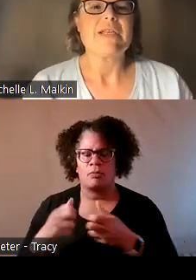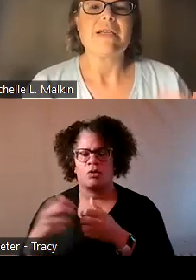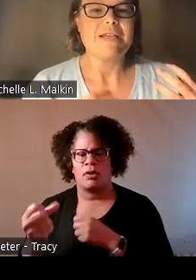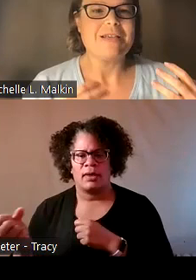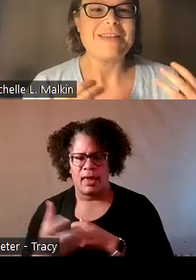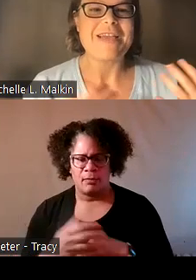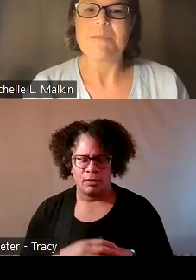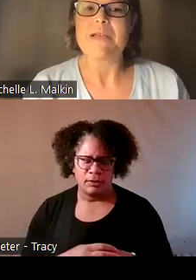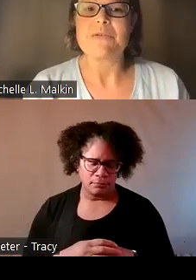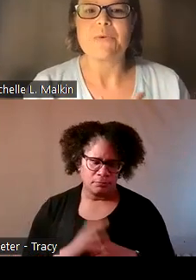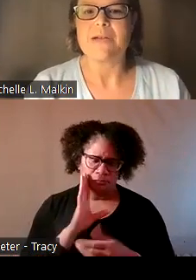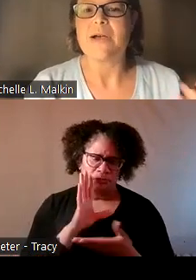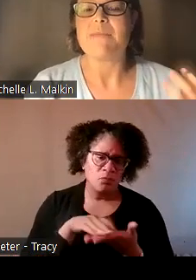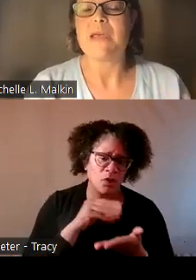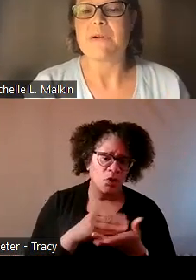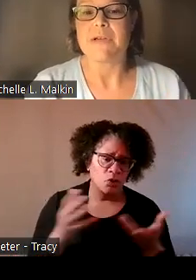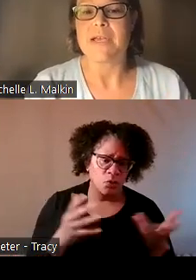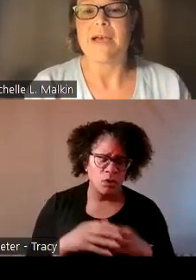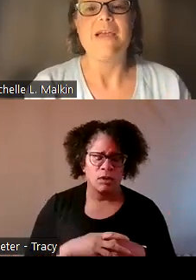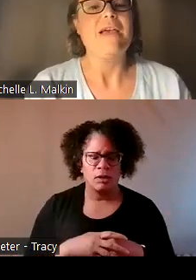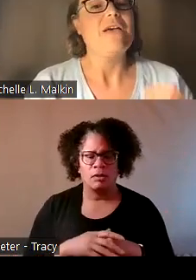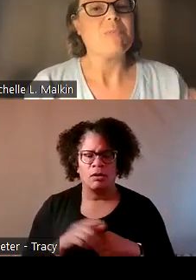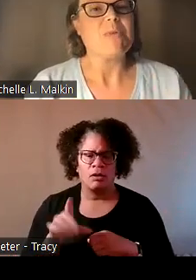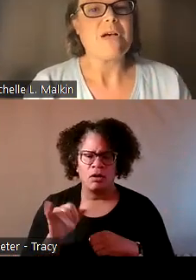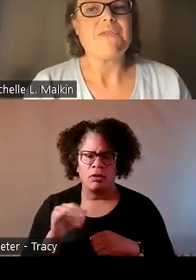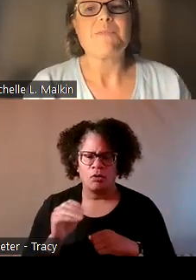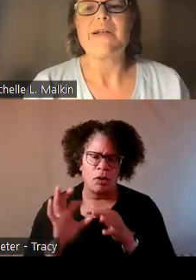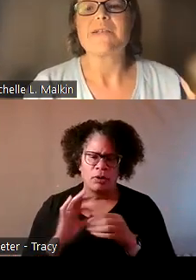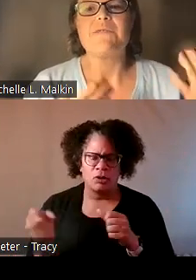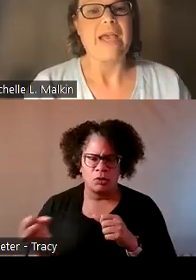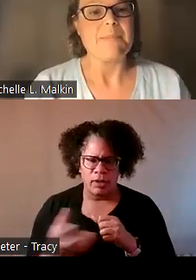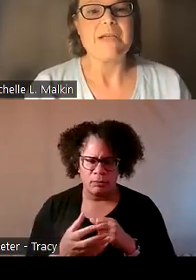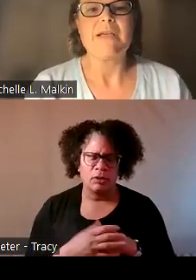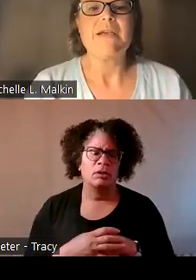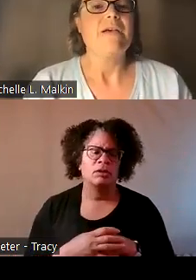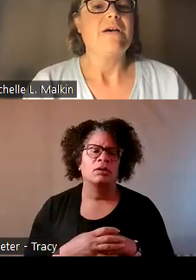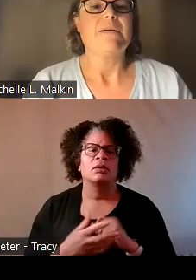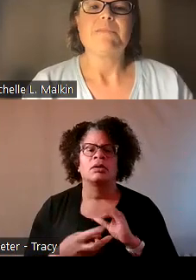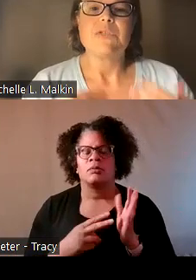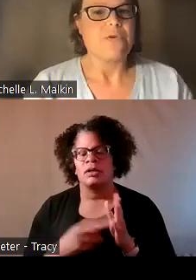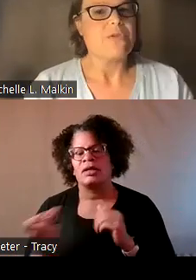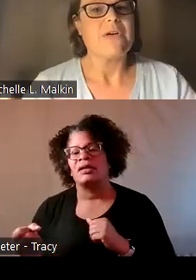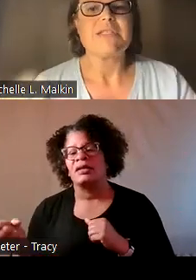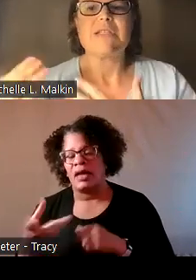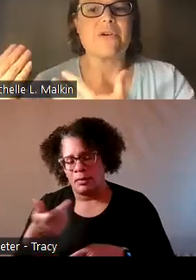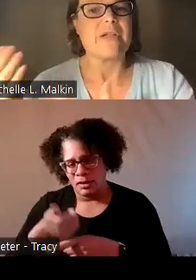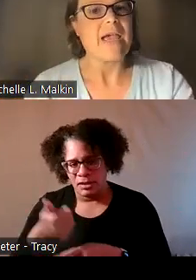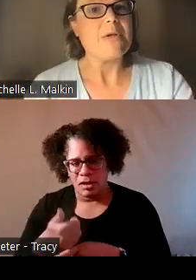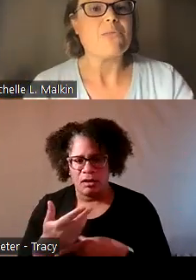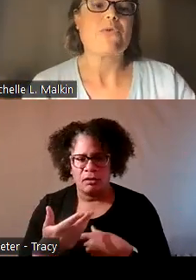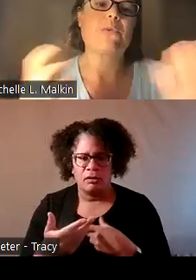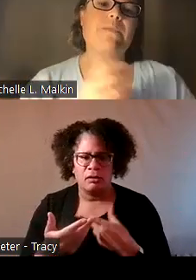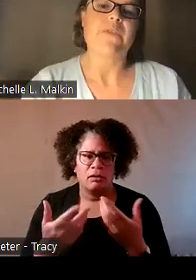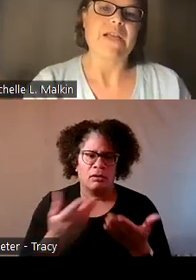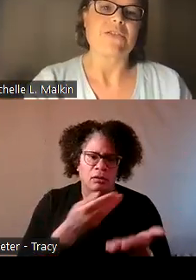was that the gambling related crime they were looking at was most often a product of gambling to further funds in order to